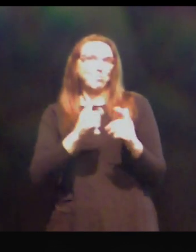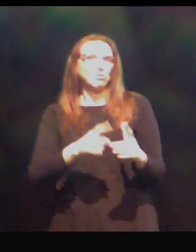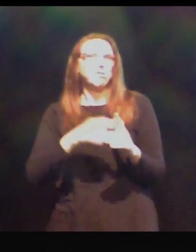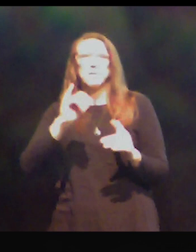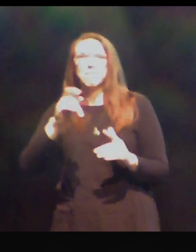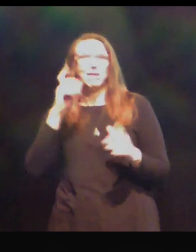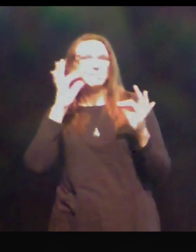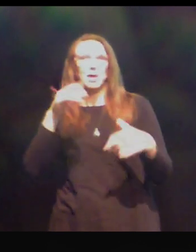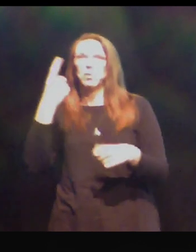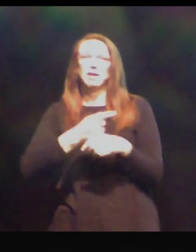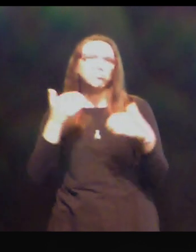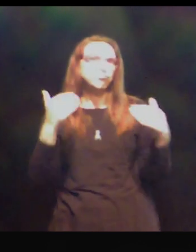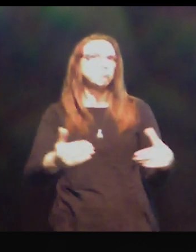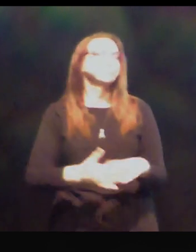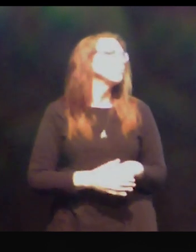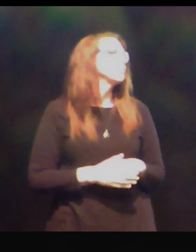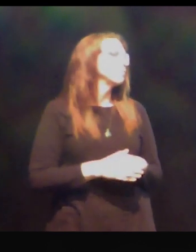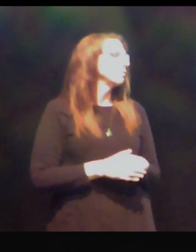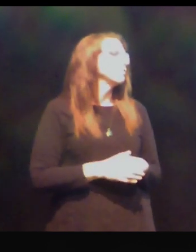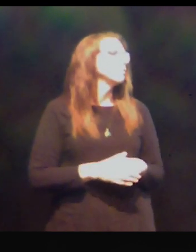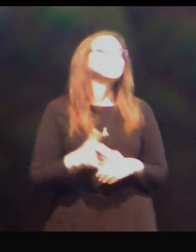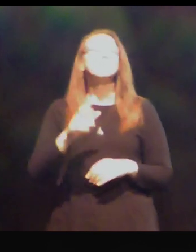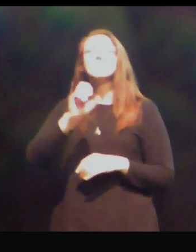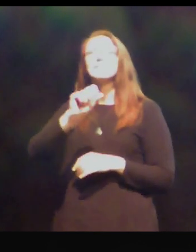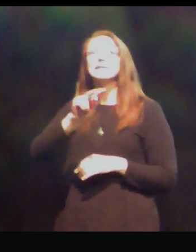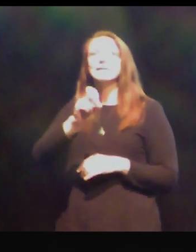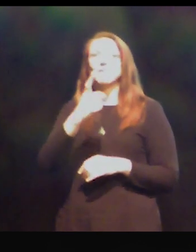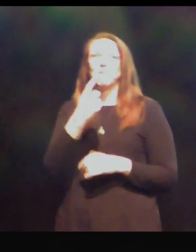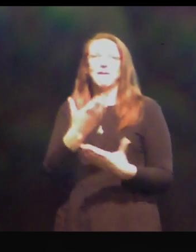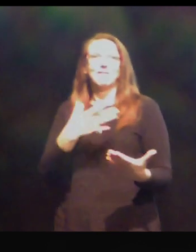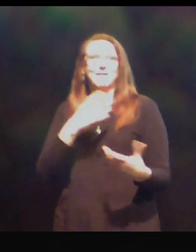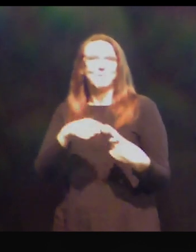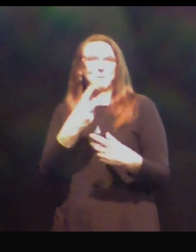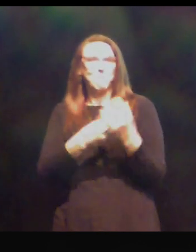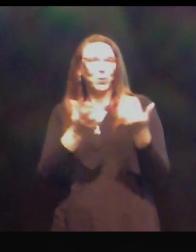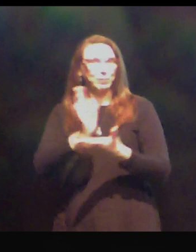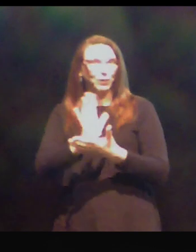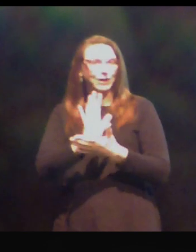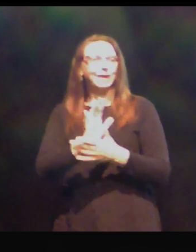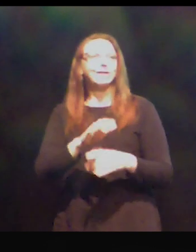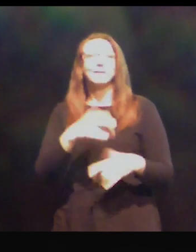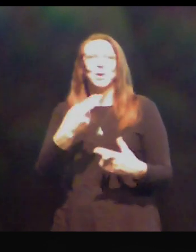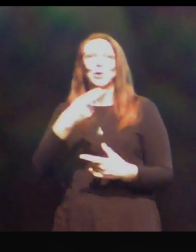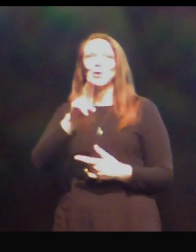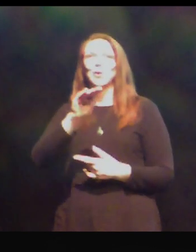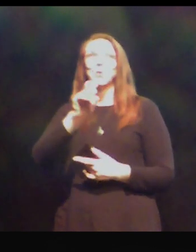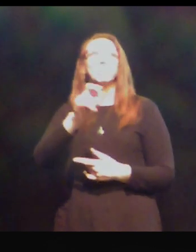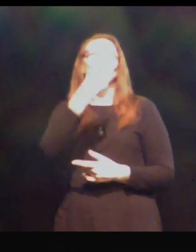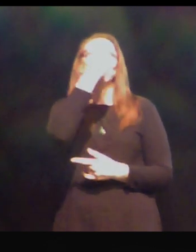yeah. Yeah, one thing I really like very much about both of these films is the humor in